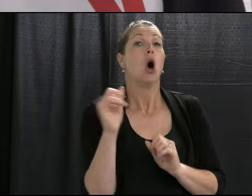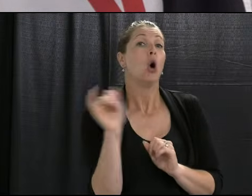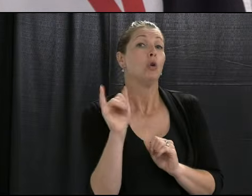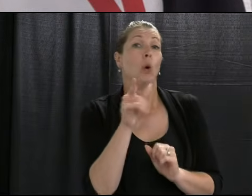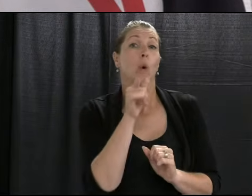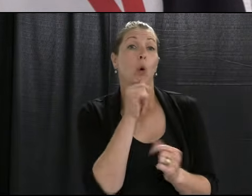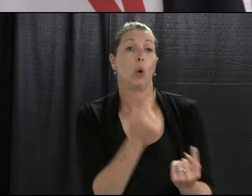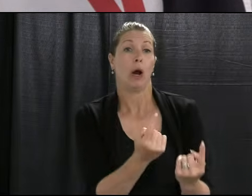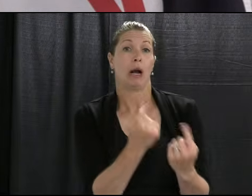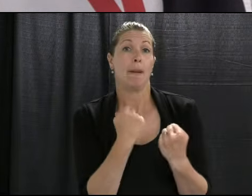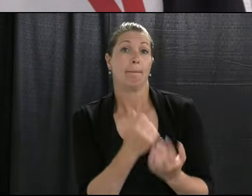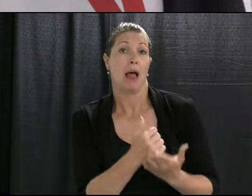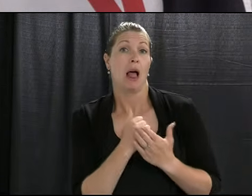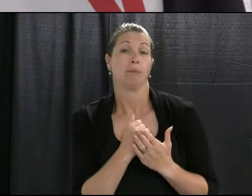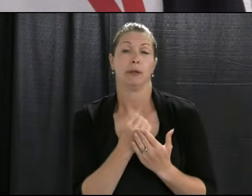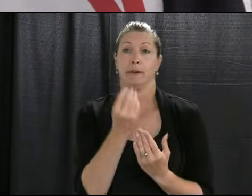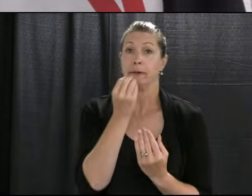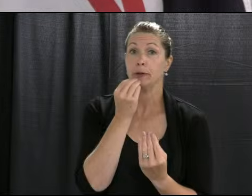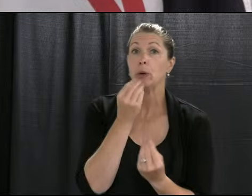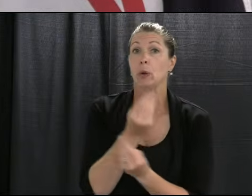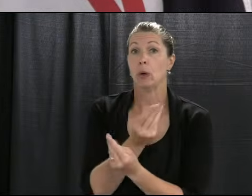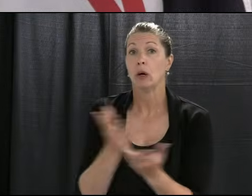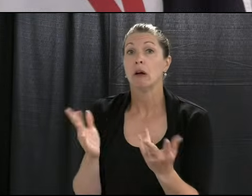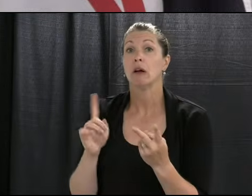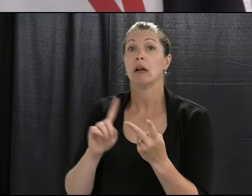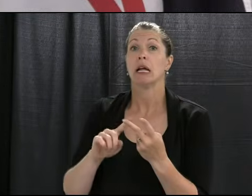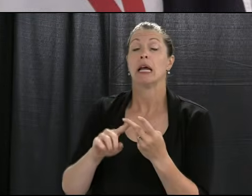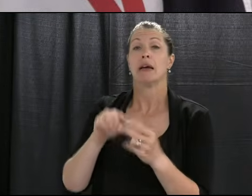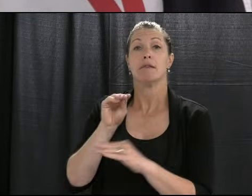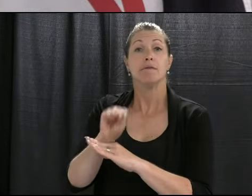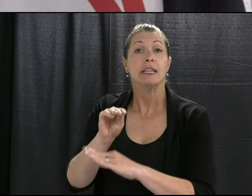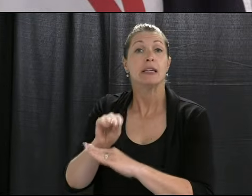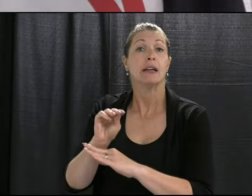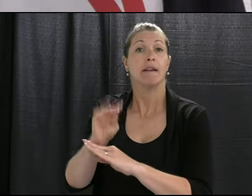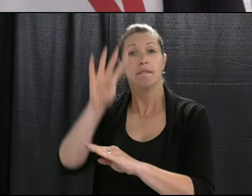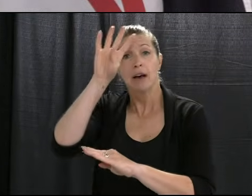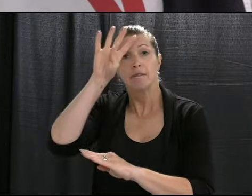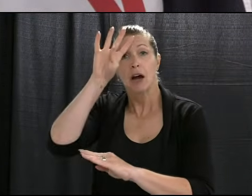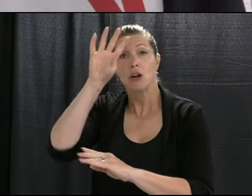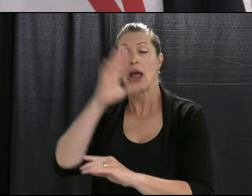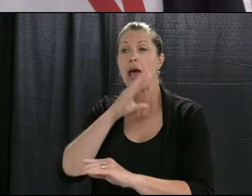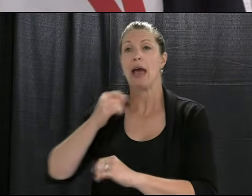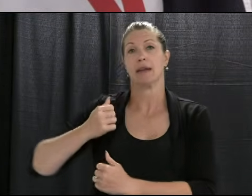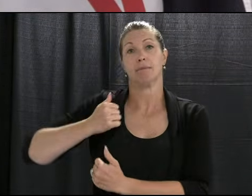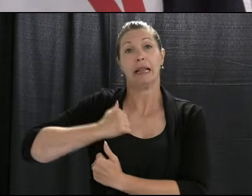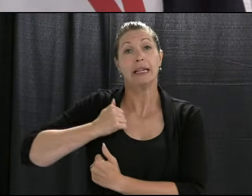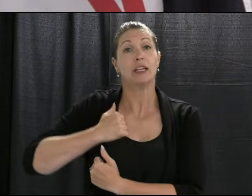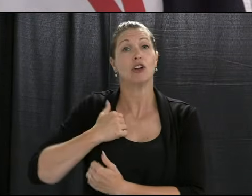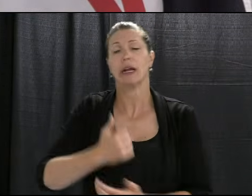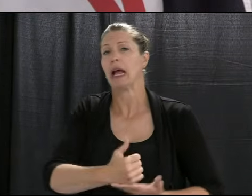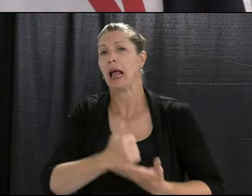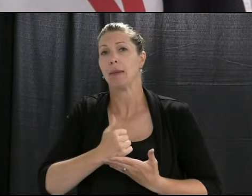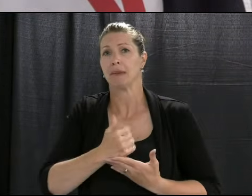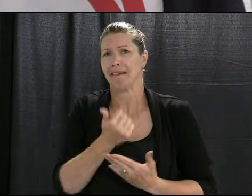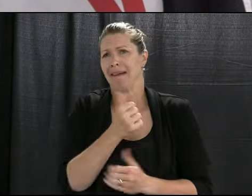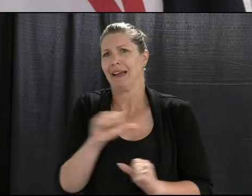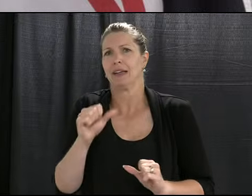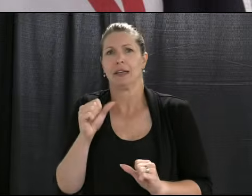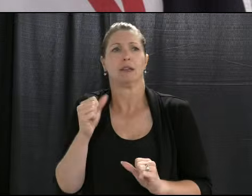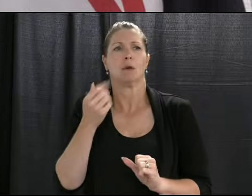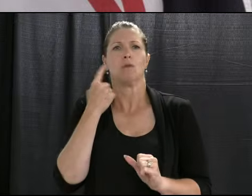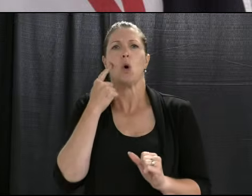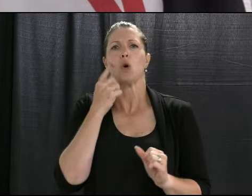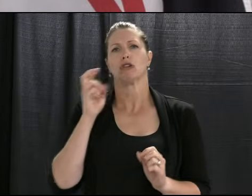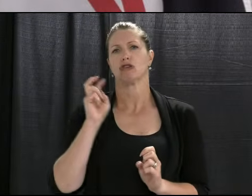capacity, the provision of wildland firefighters employed with the Canadian Armed Forces, and the transportation of essential goods, including food